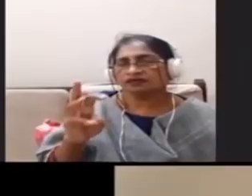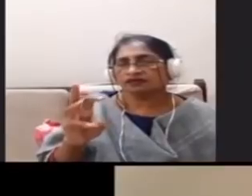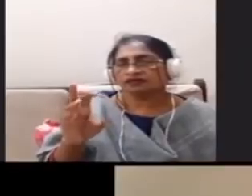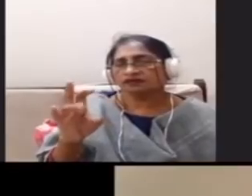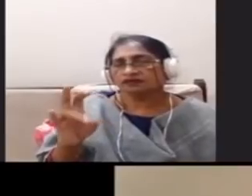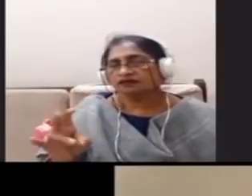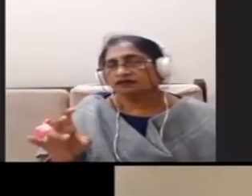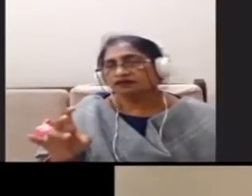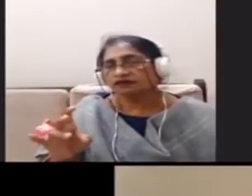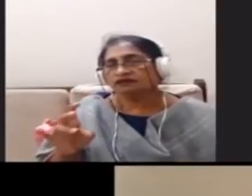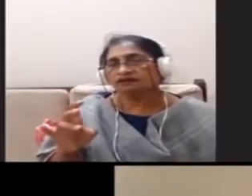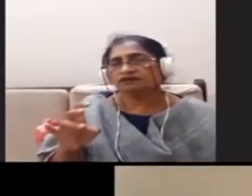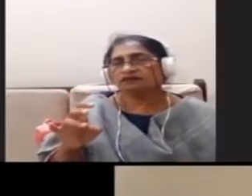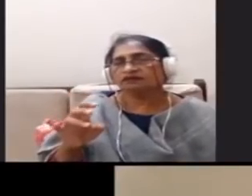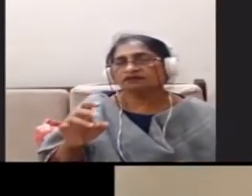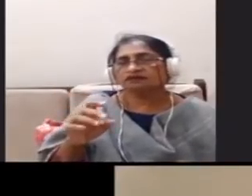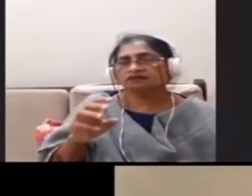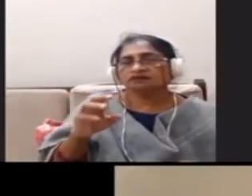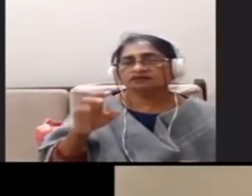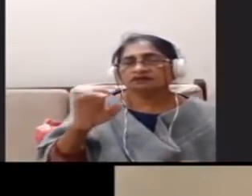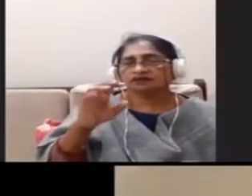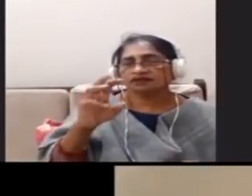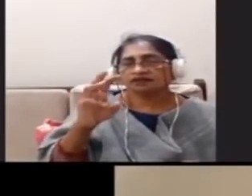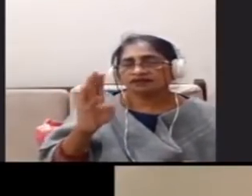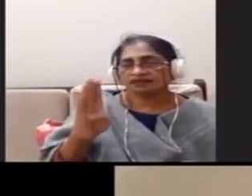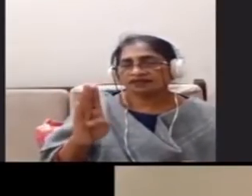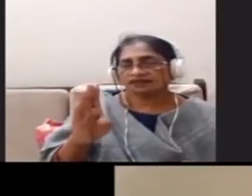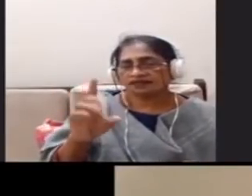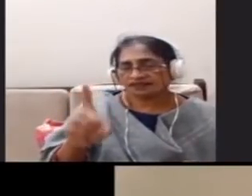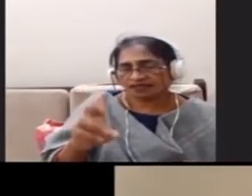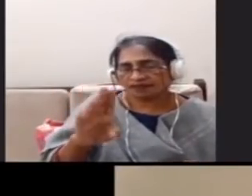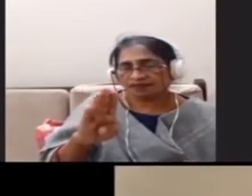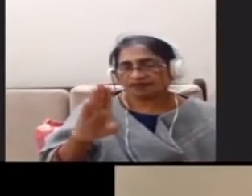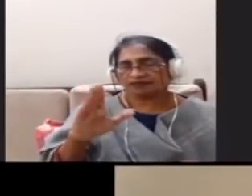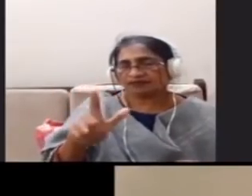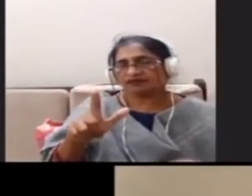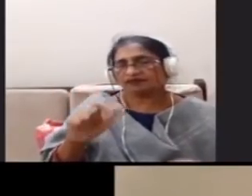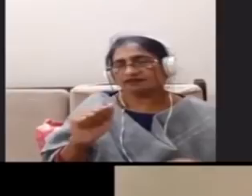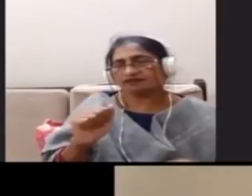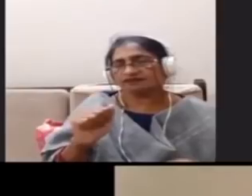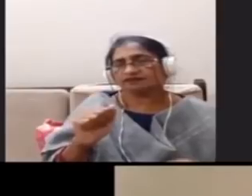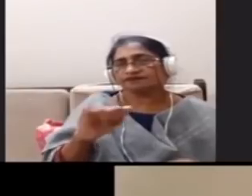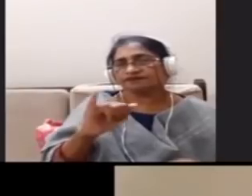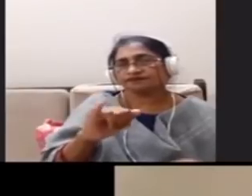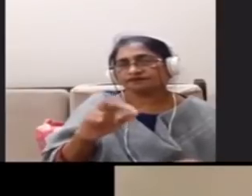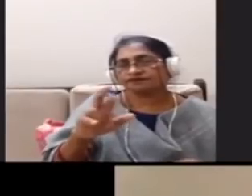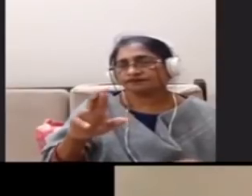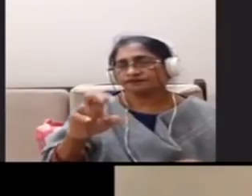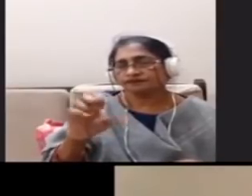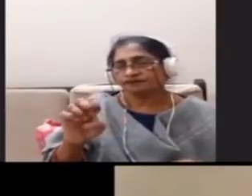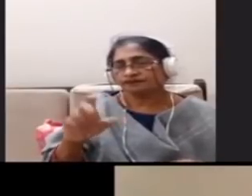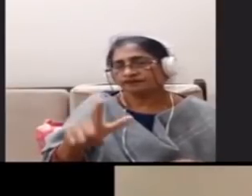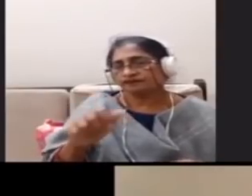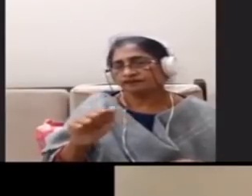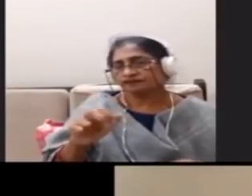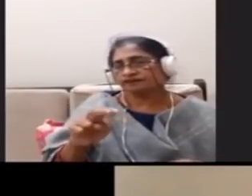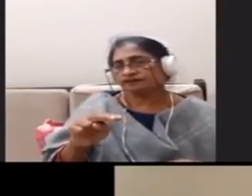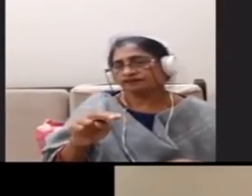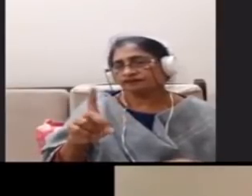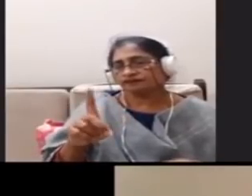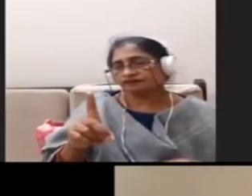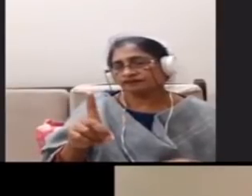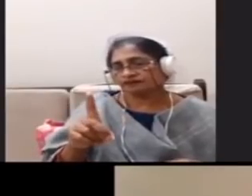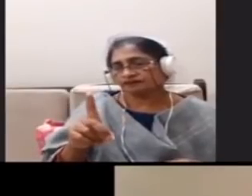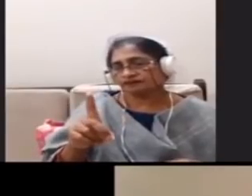Trinity College, Dublin, Ireland. He has a bachelor's degree in political science / public service, and